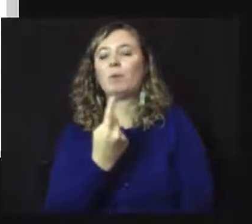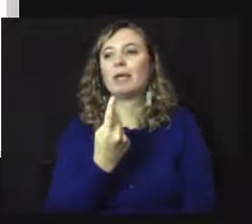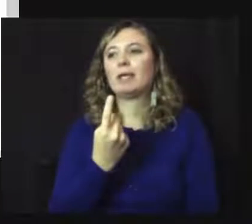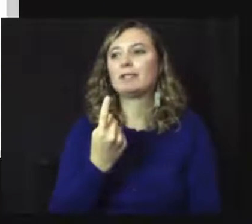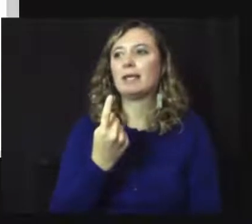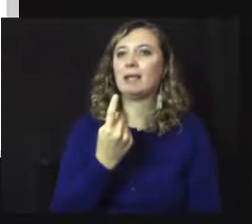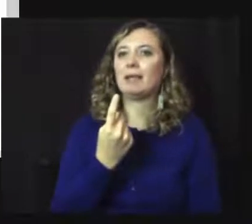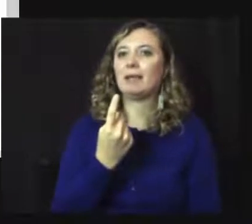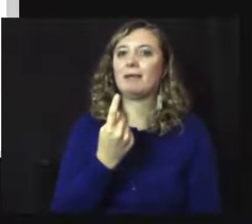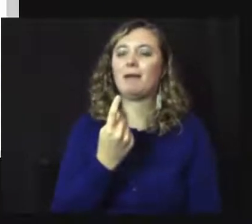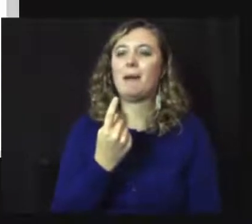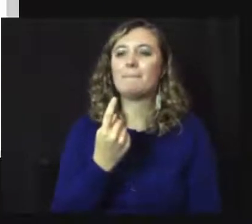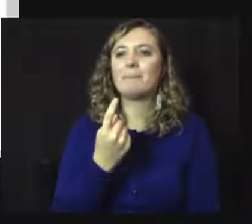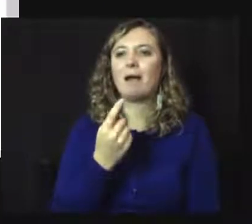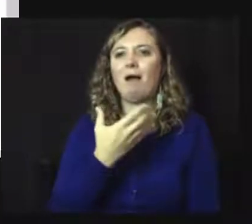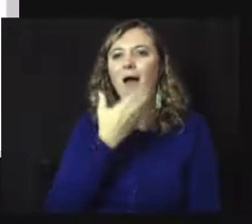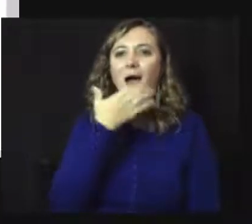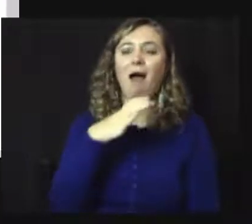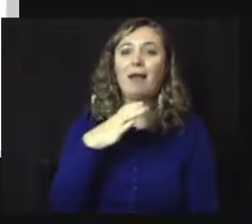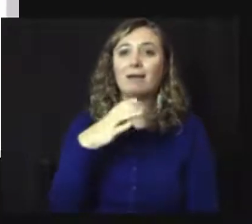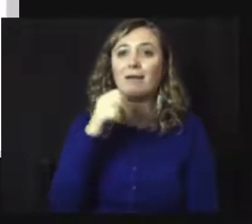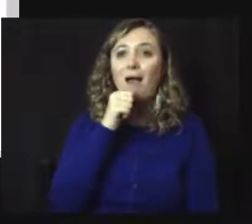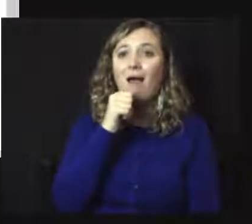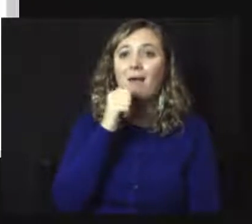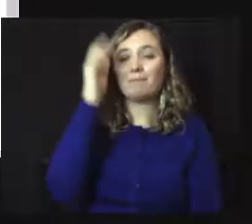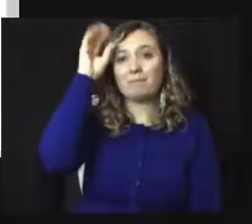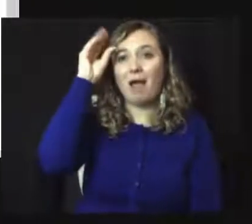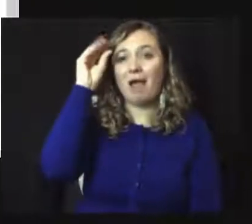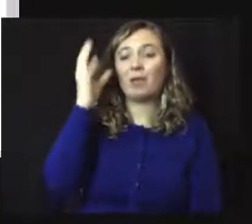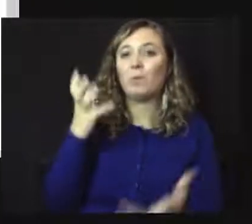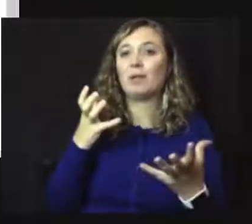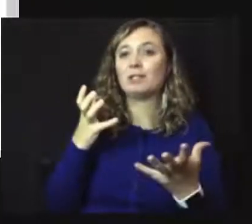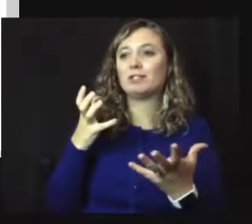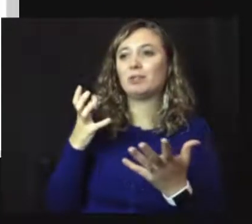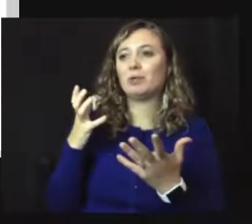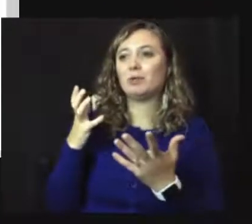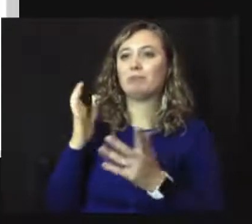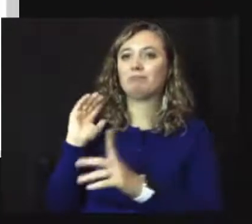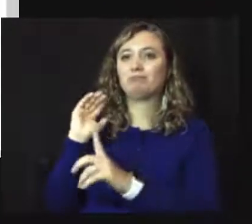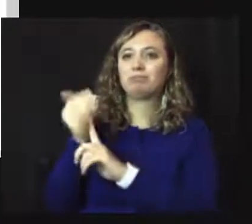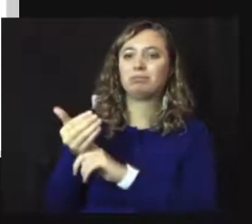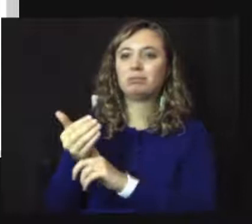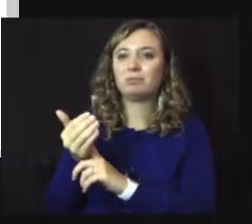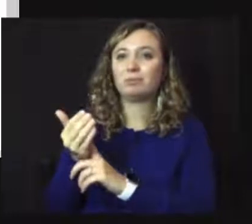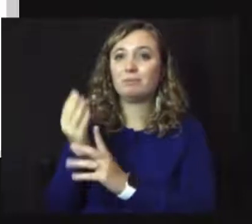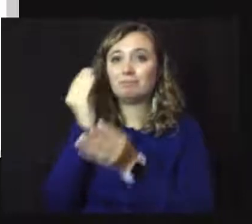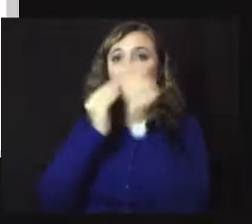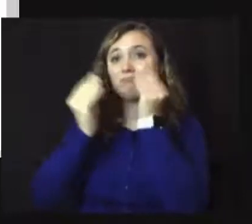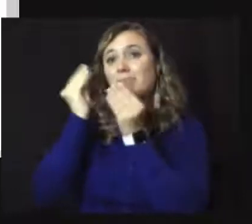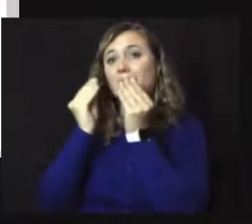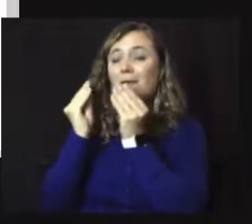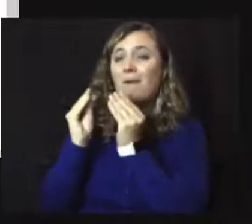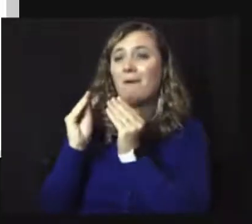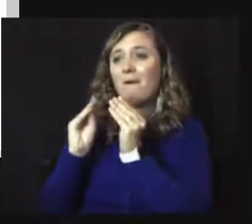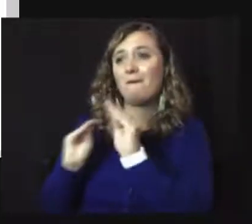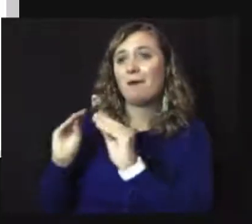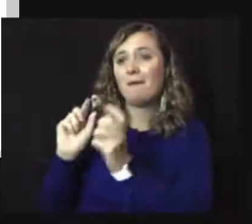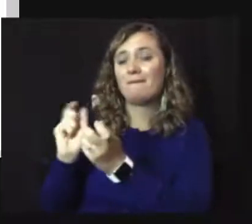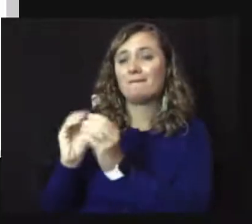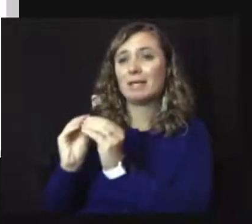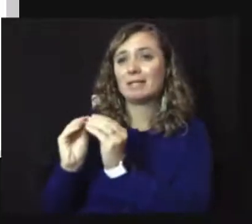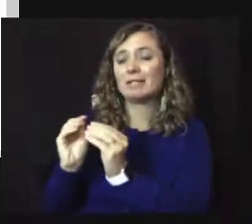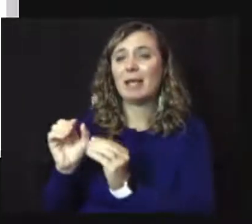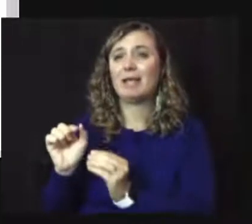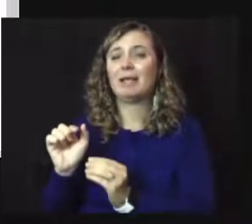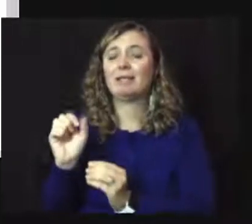makeover. And so after she has, you know, contacts and long hair and is like doing strange